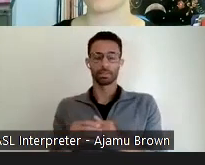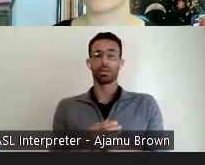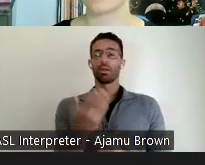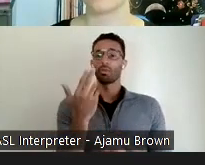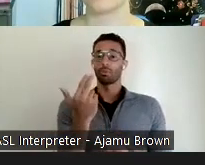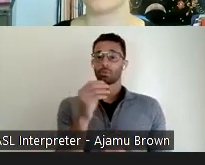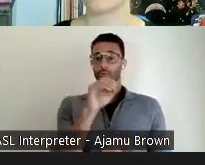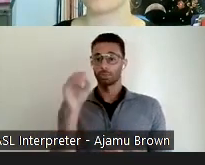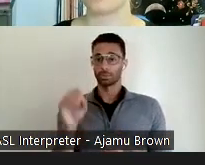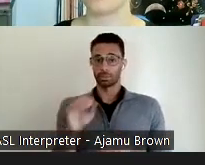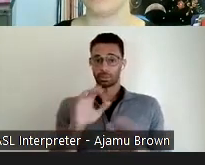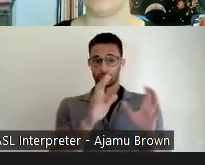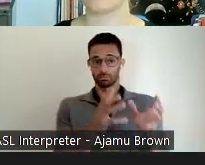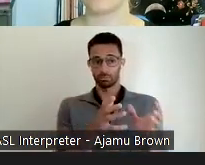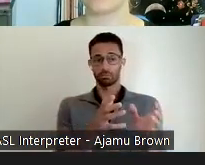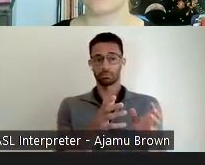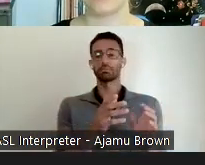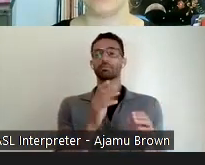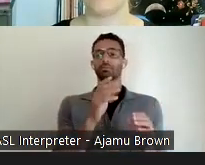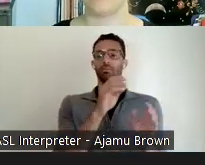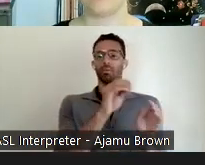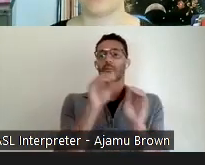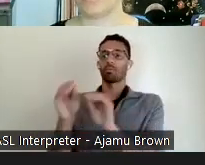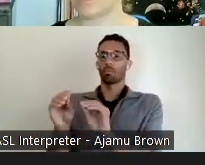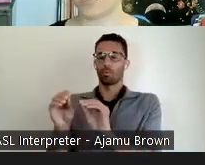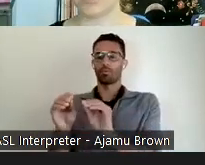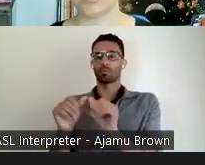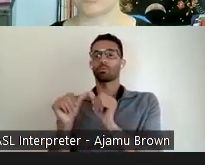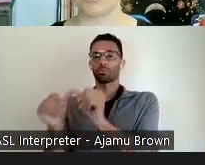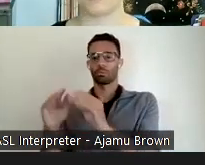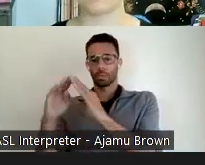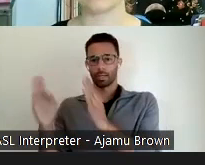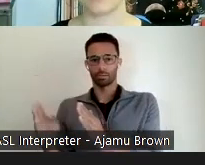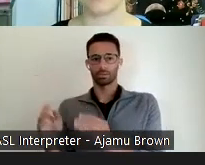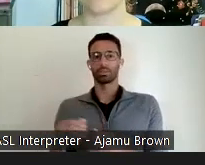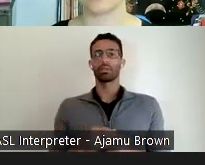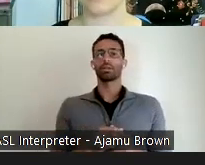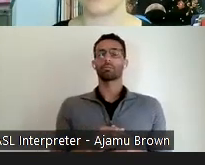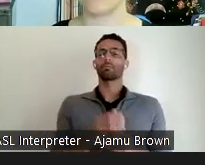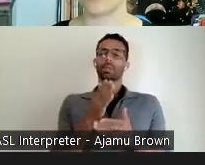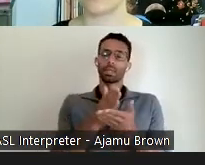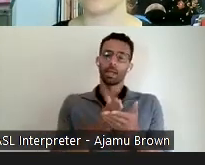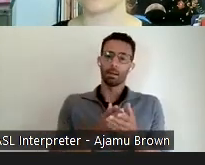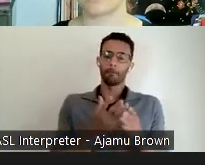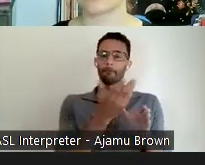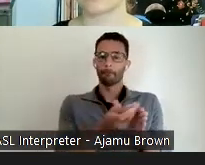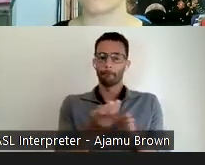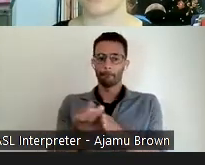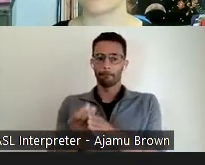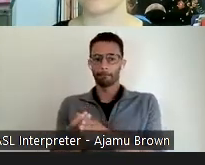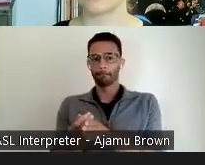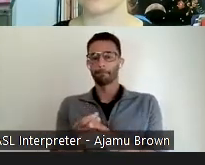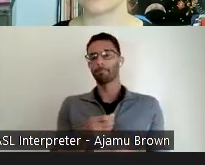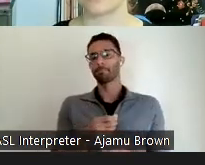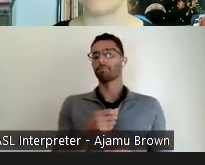of those moved into permanent housing, and then some others passed away, and then a few others exited for